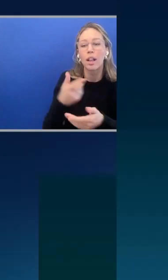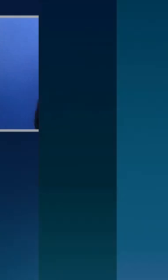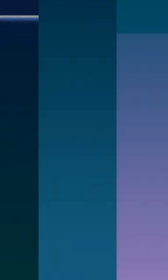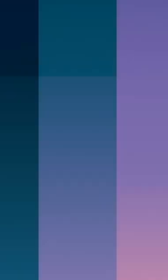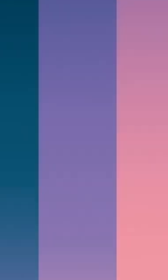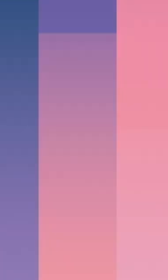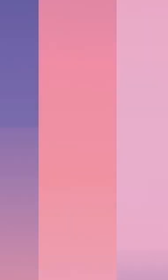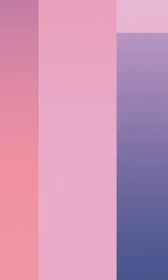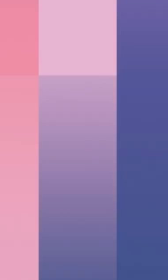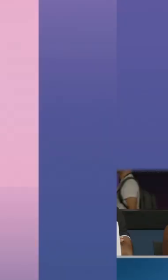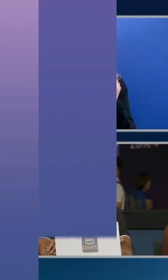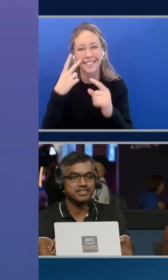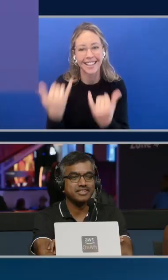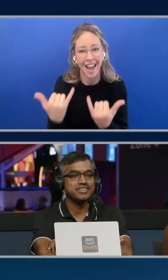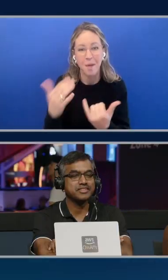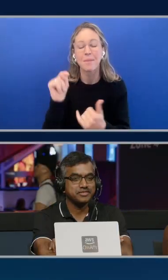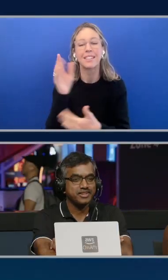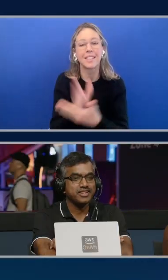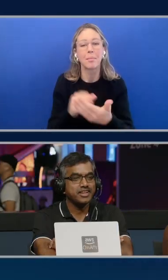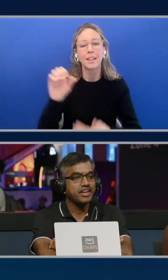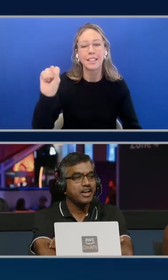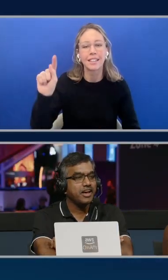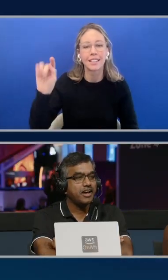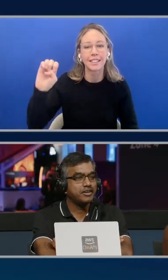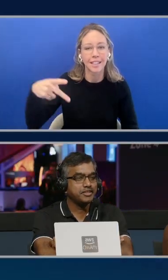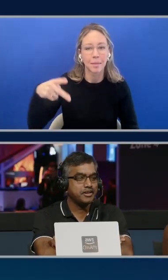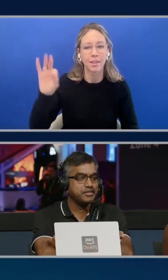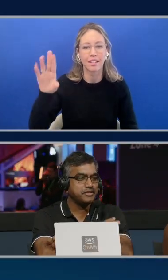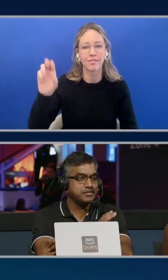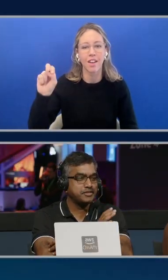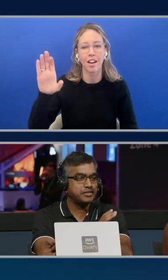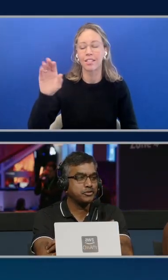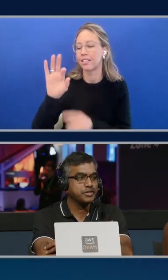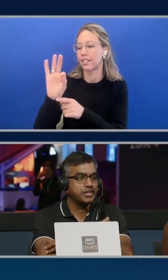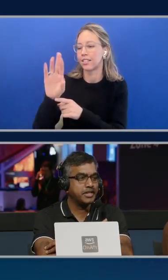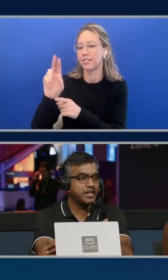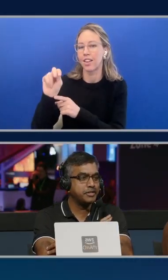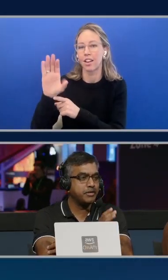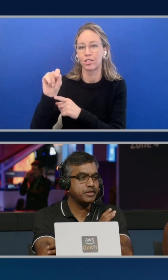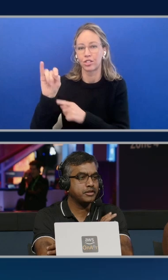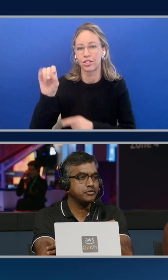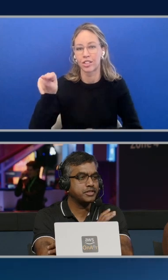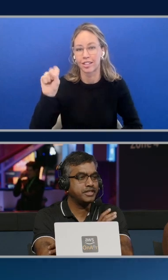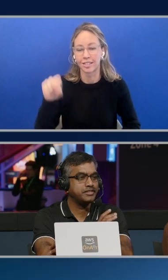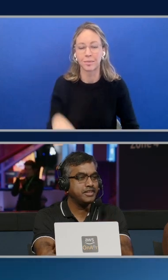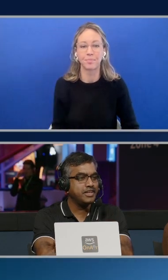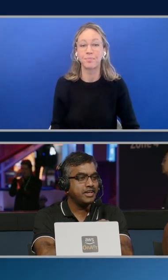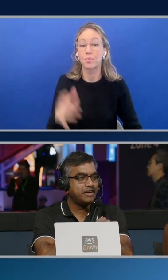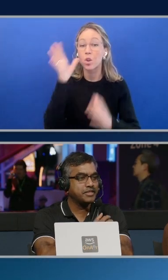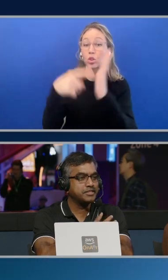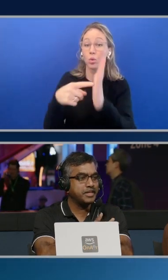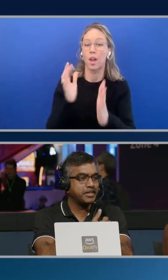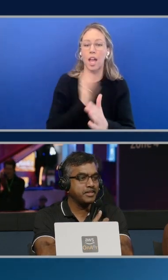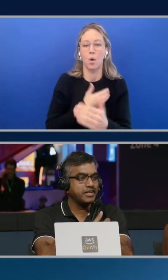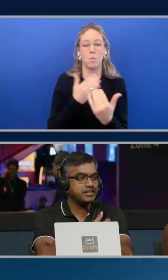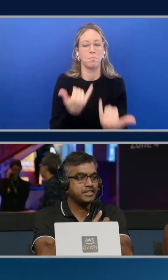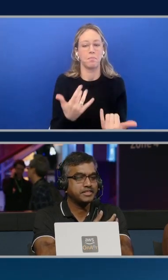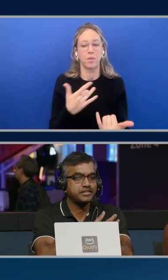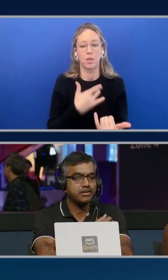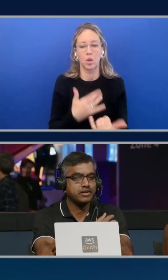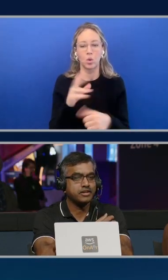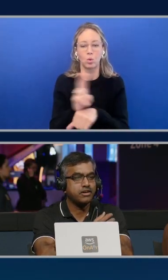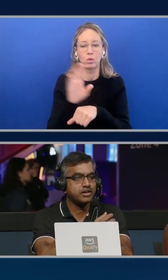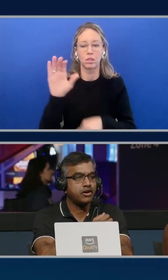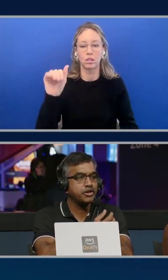some AWS step functions. So Suresh, take us away. This is showing the narrative avatar use case, which is taking a